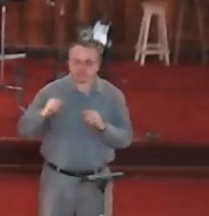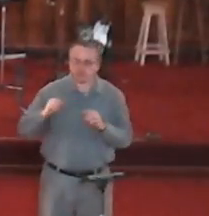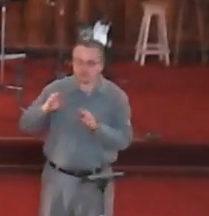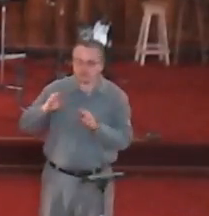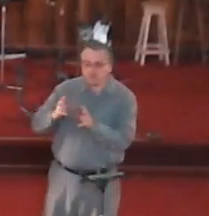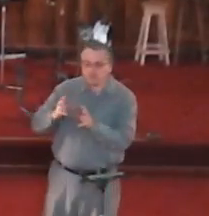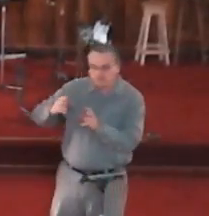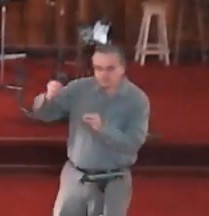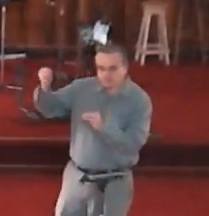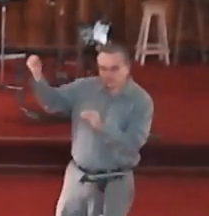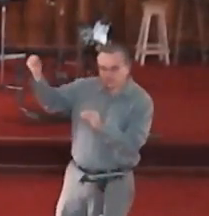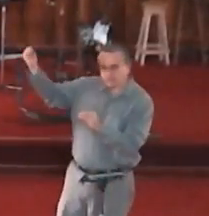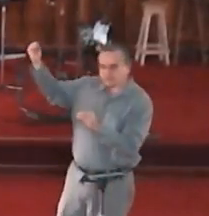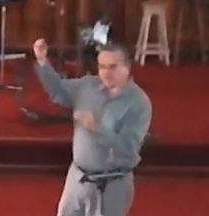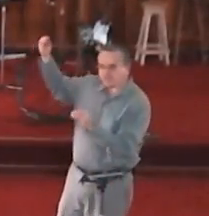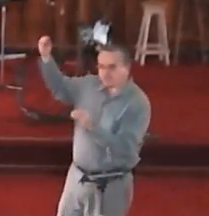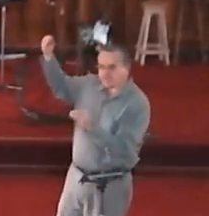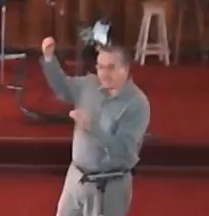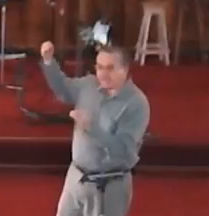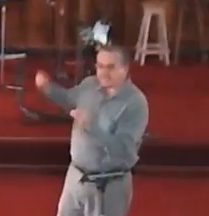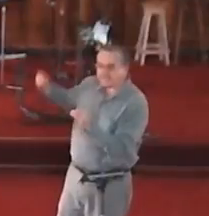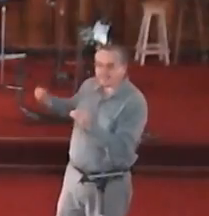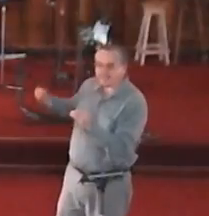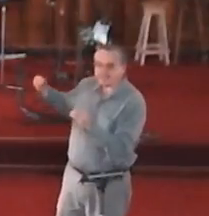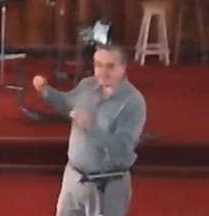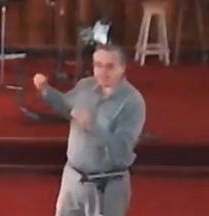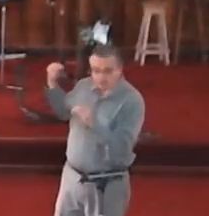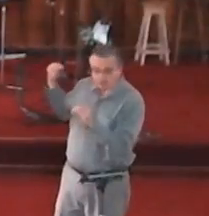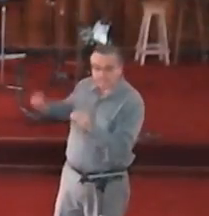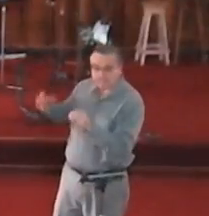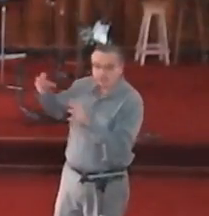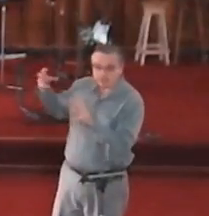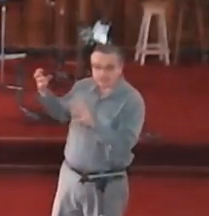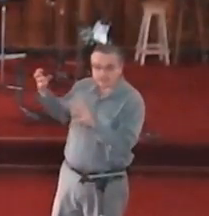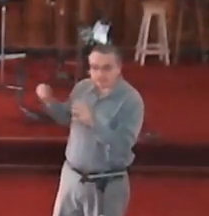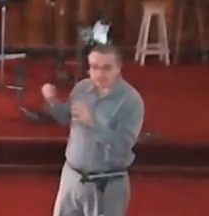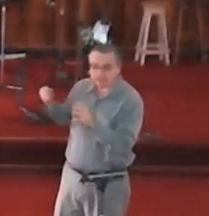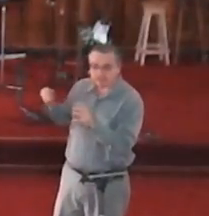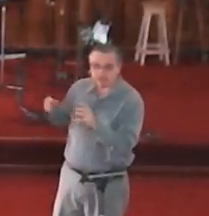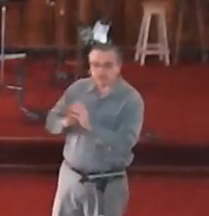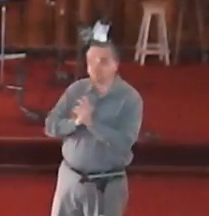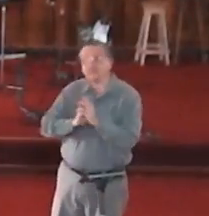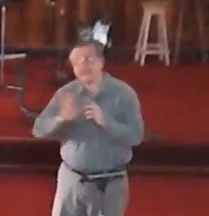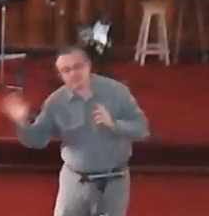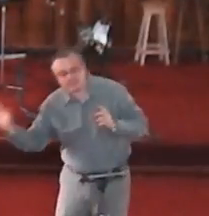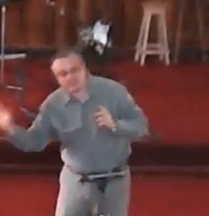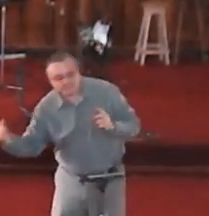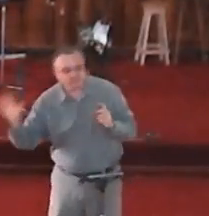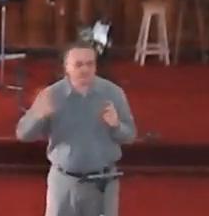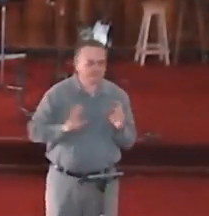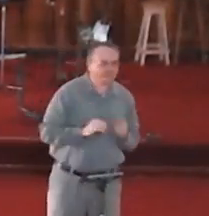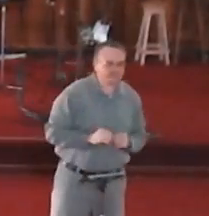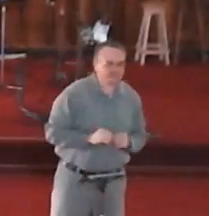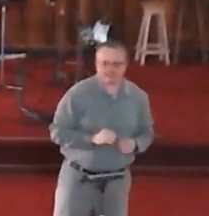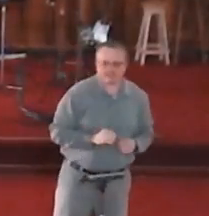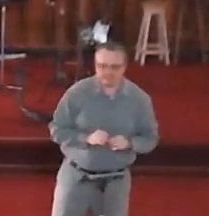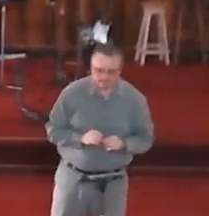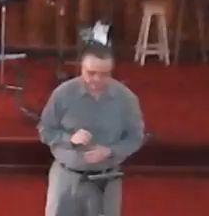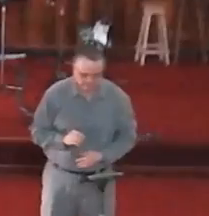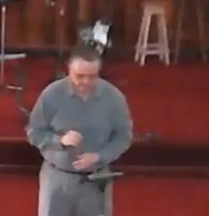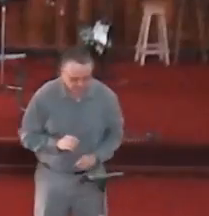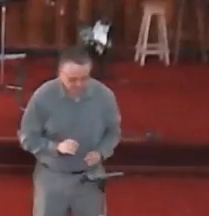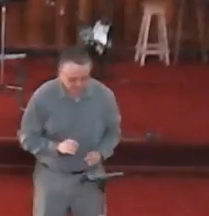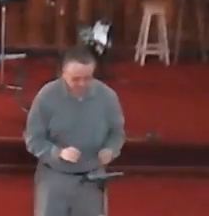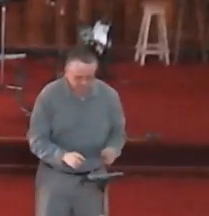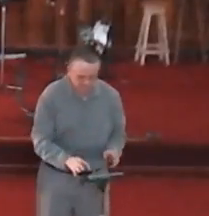Hechos, cuando el Espíritu Santo cae en la casa de Cornelio y Pedro está involucrado, mandaron a alguien a investigar. And they had done